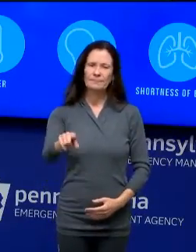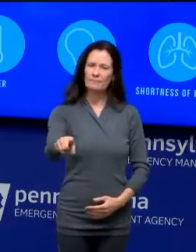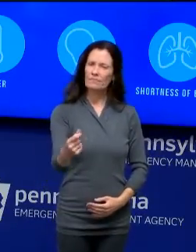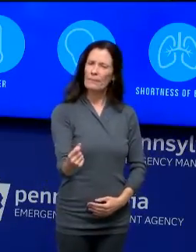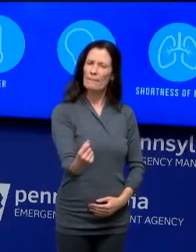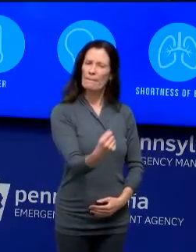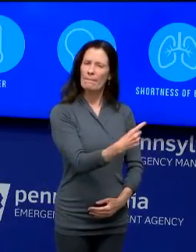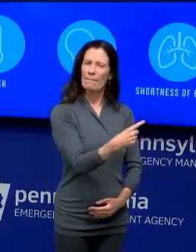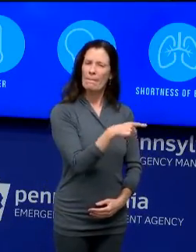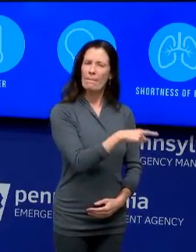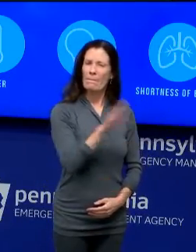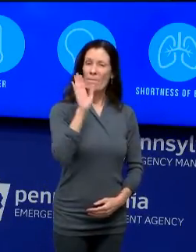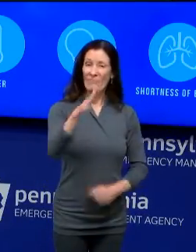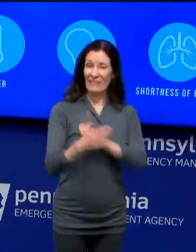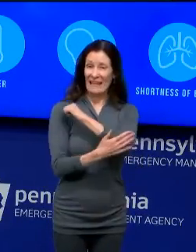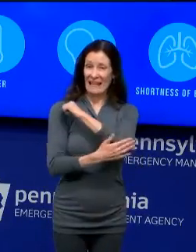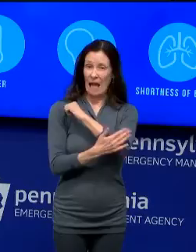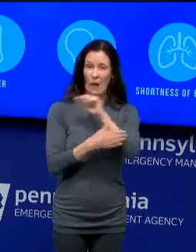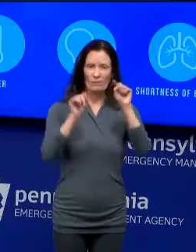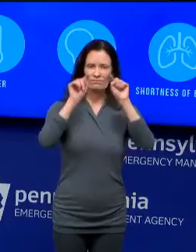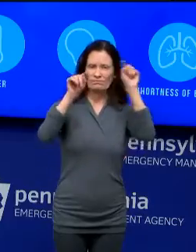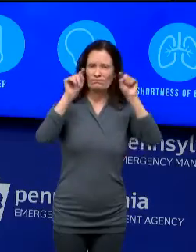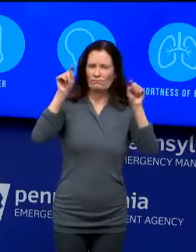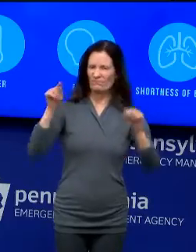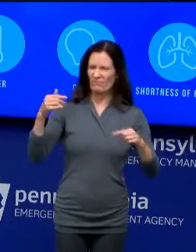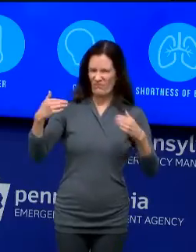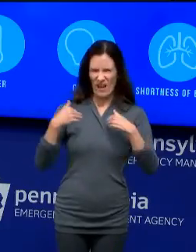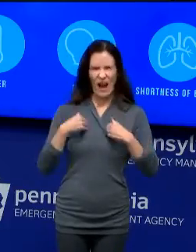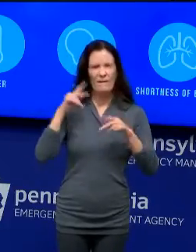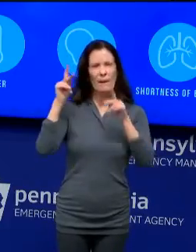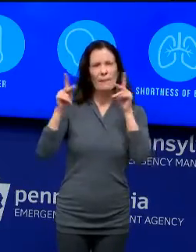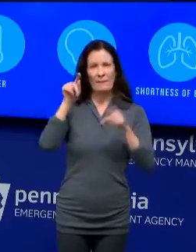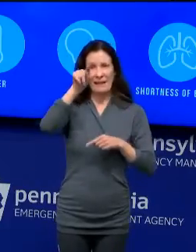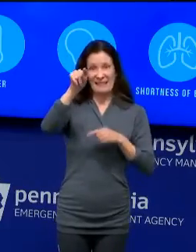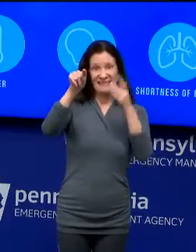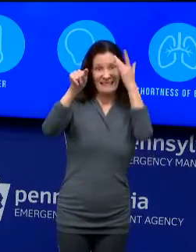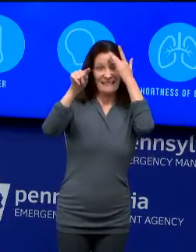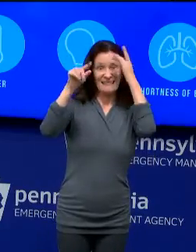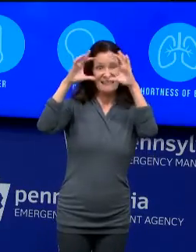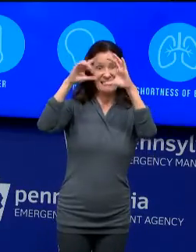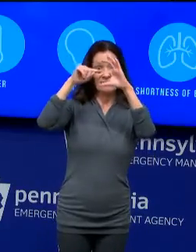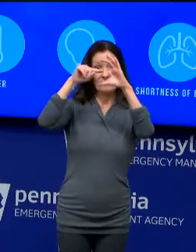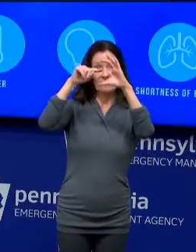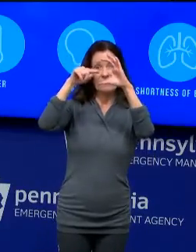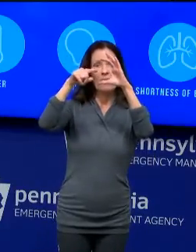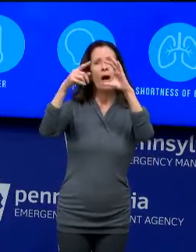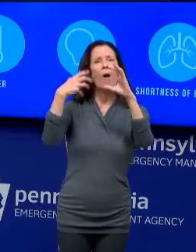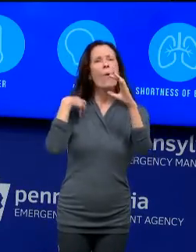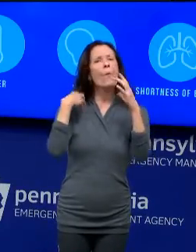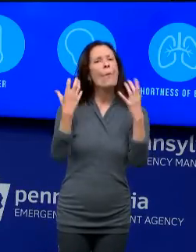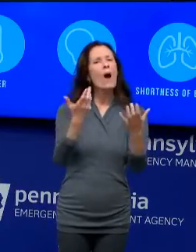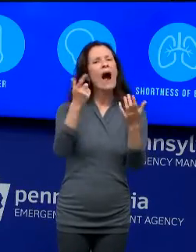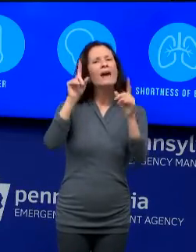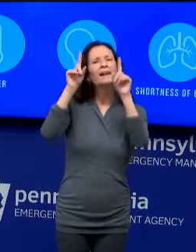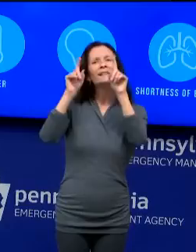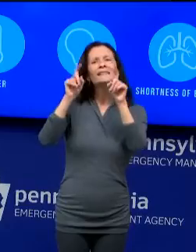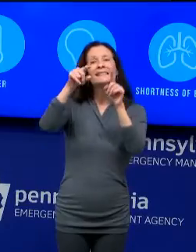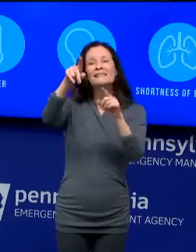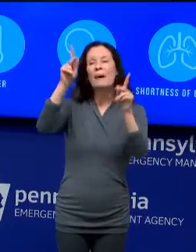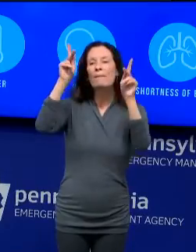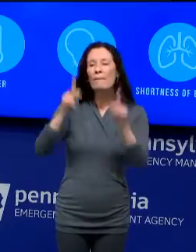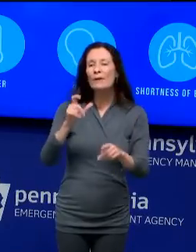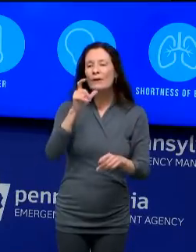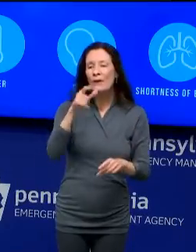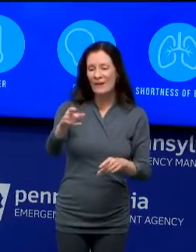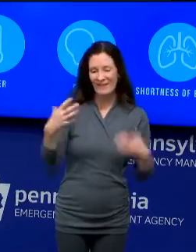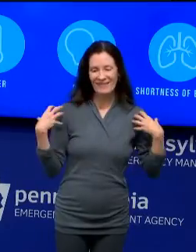county have been known to recover? And is that a true number of confirmed current or active cases might be in addition to the cumulative